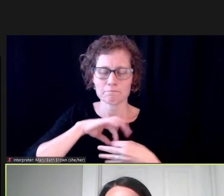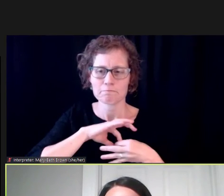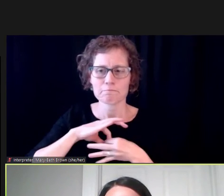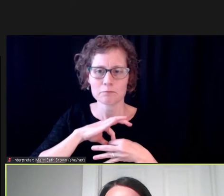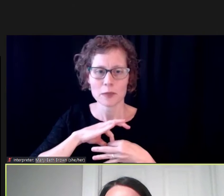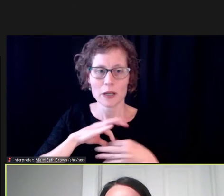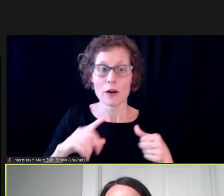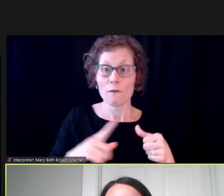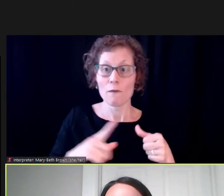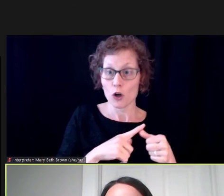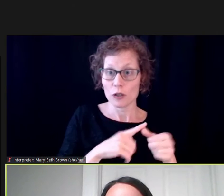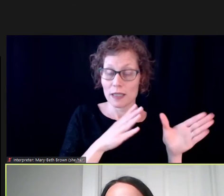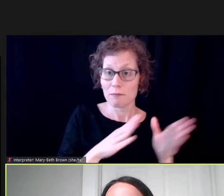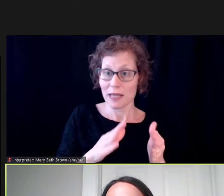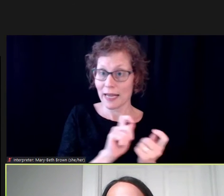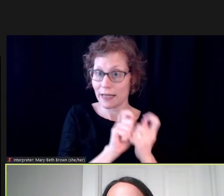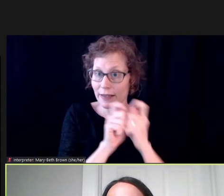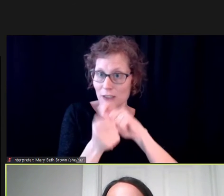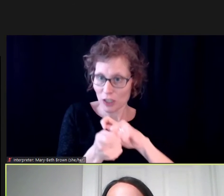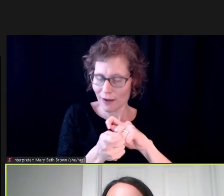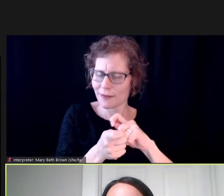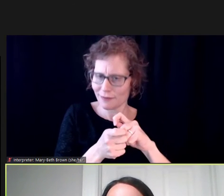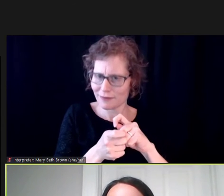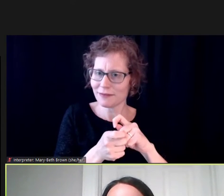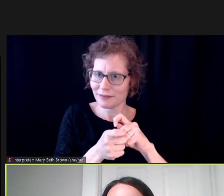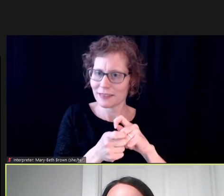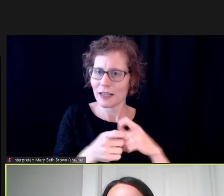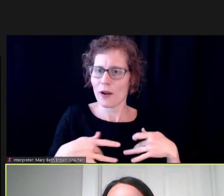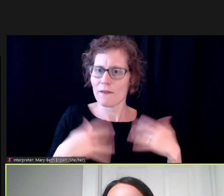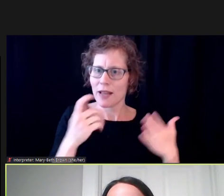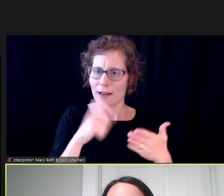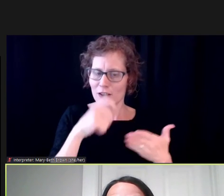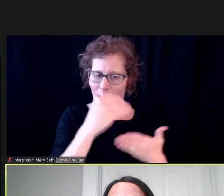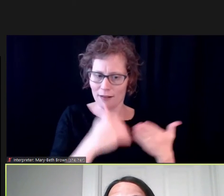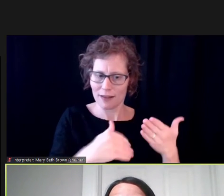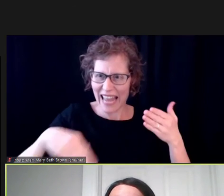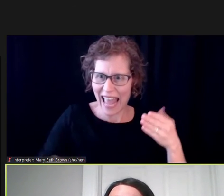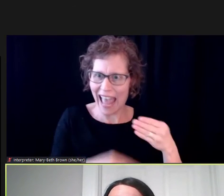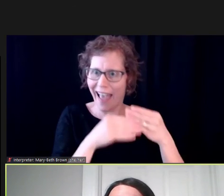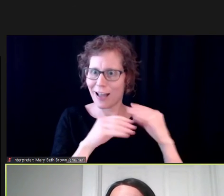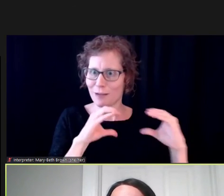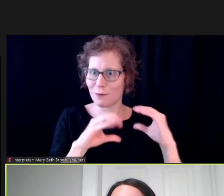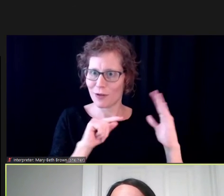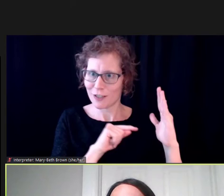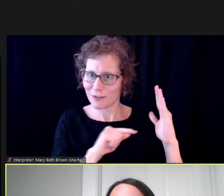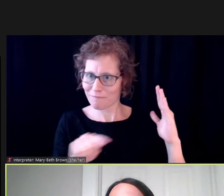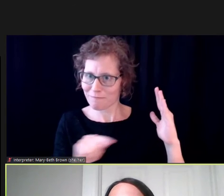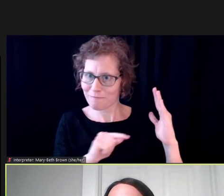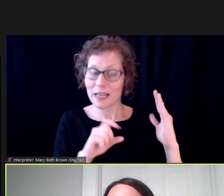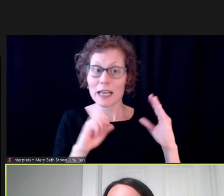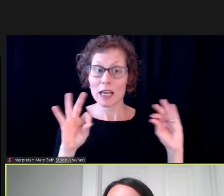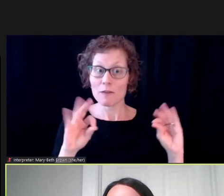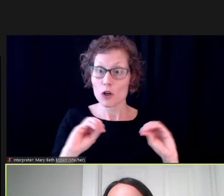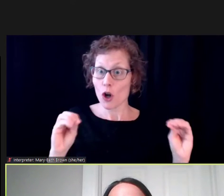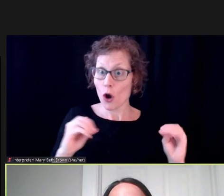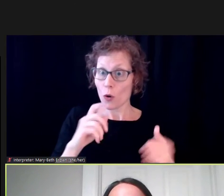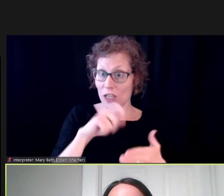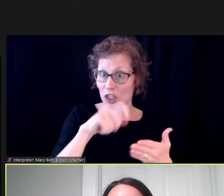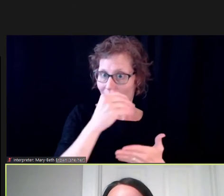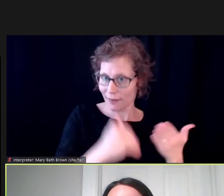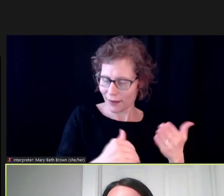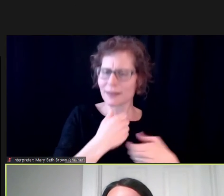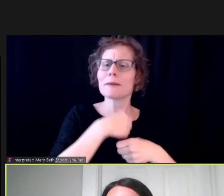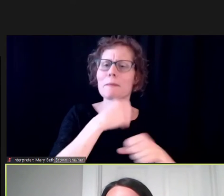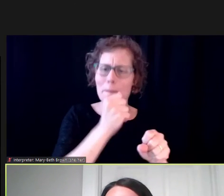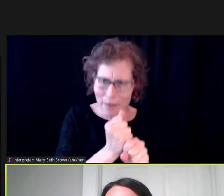for events. Add communication to your event checklist. And if you don't have an event checklist, create one so